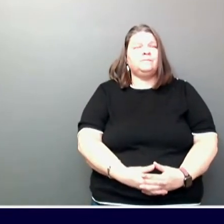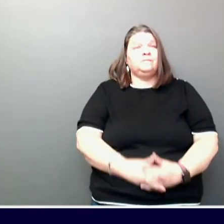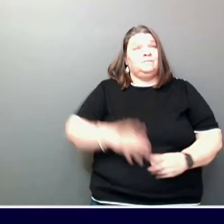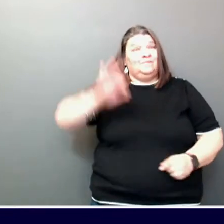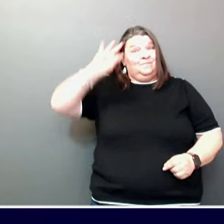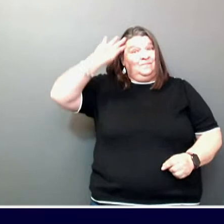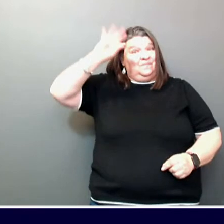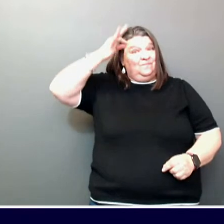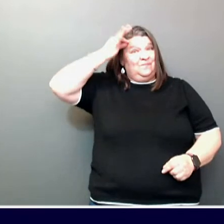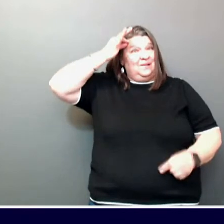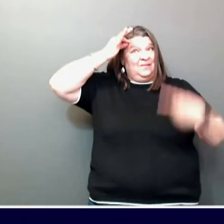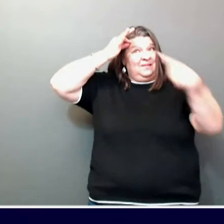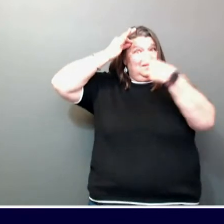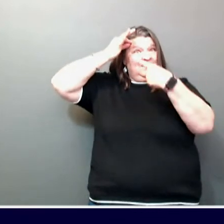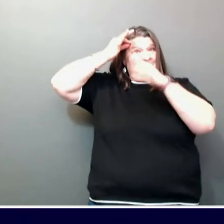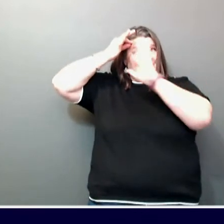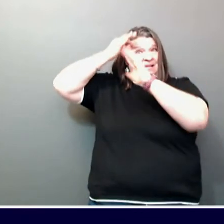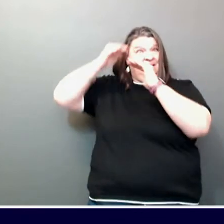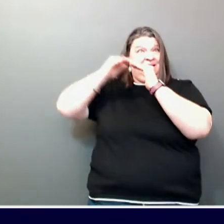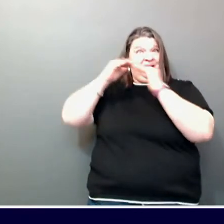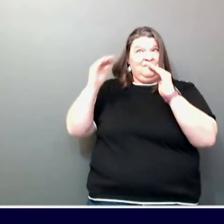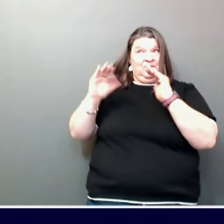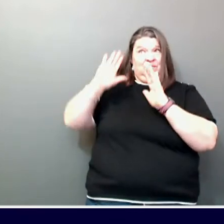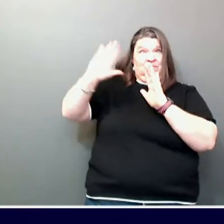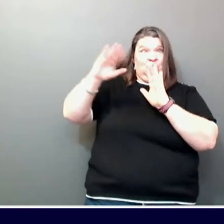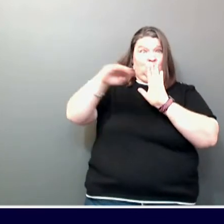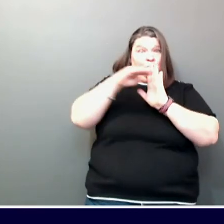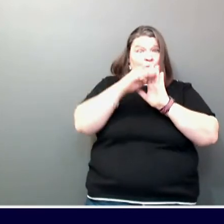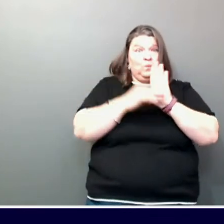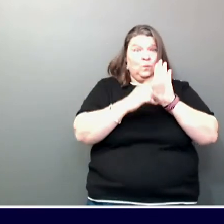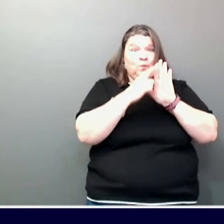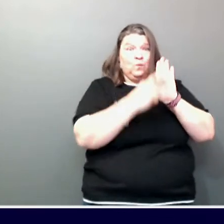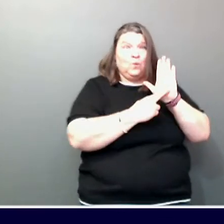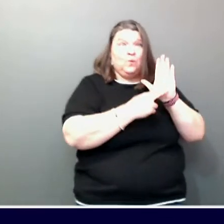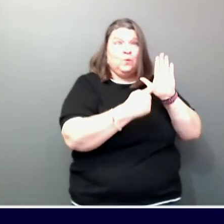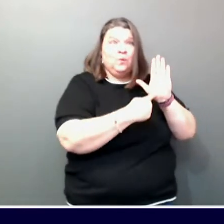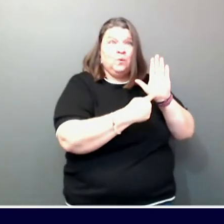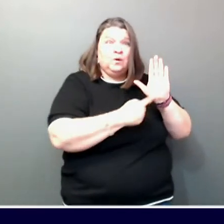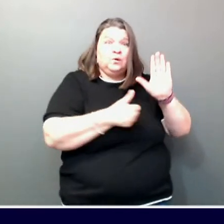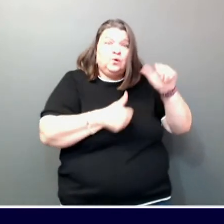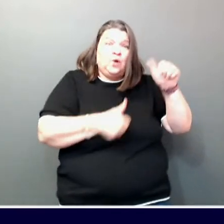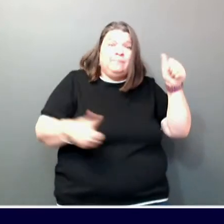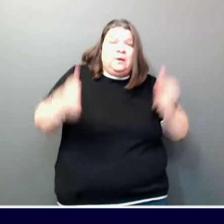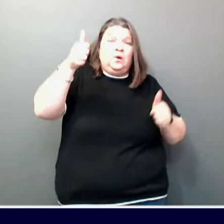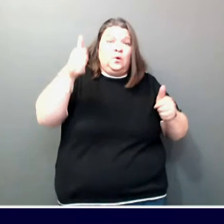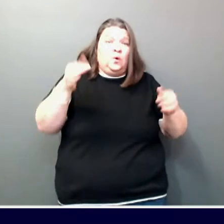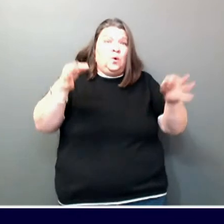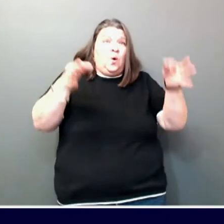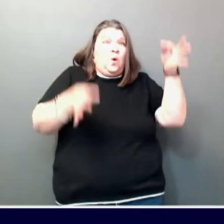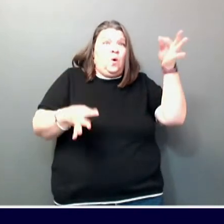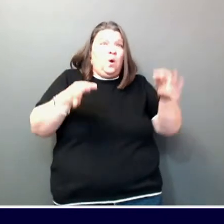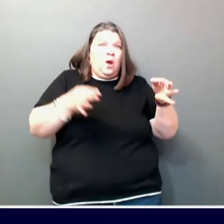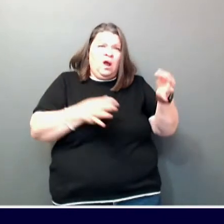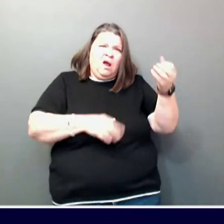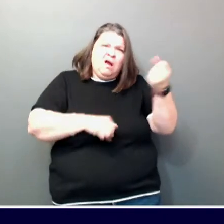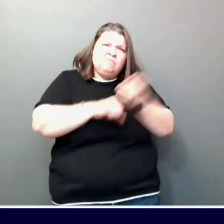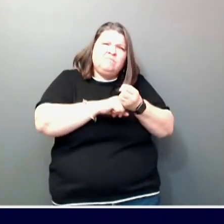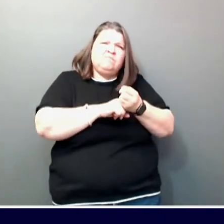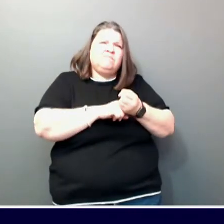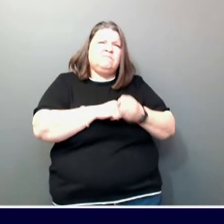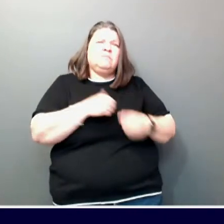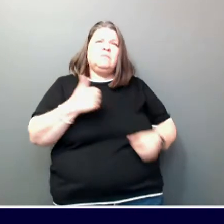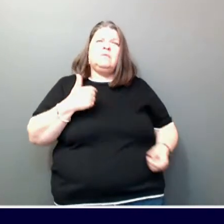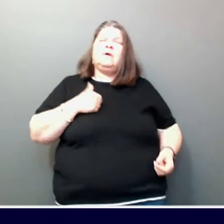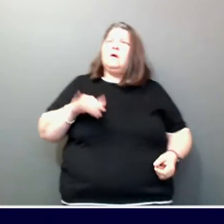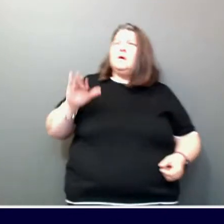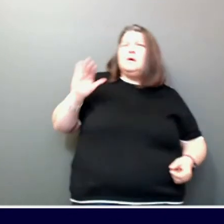upheld by the Supreme Court. It too focuses primarily on healthcare facilities. So who's not covered by that? What's not considered